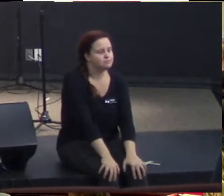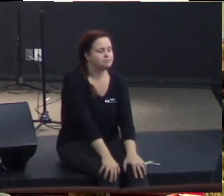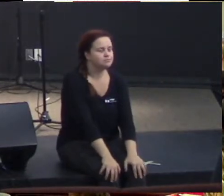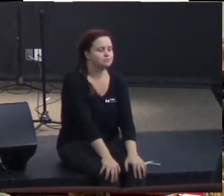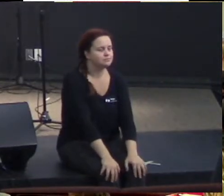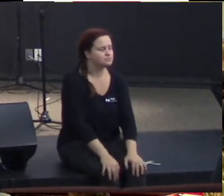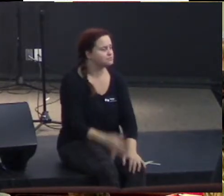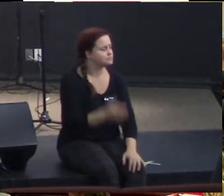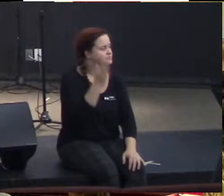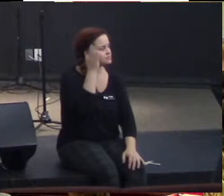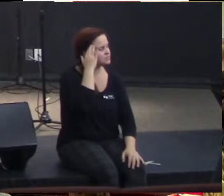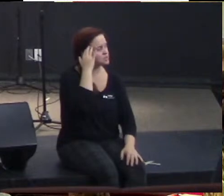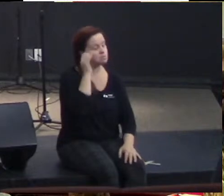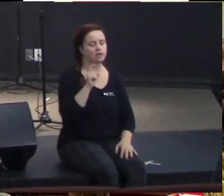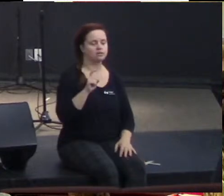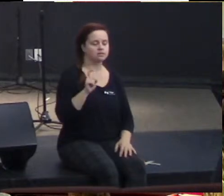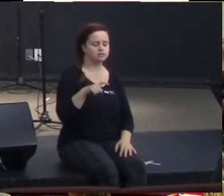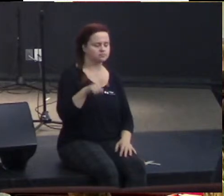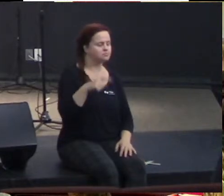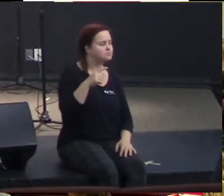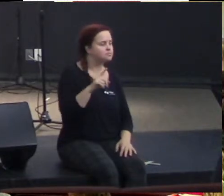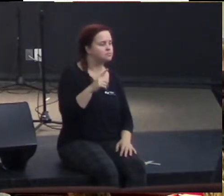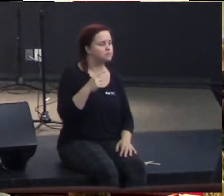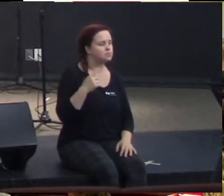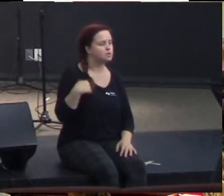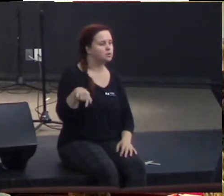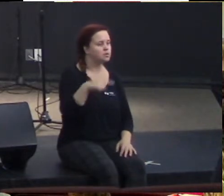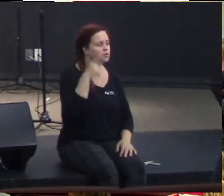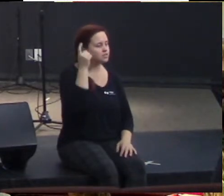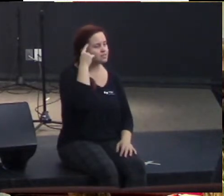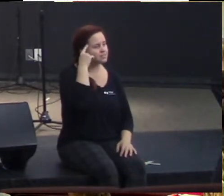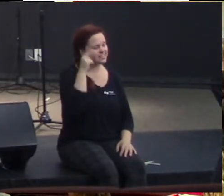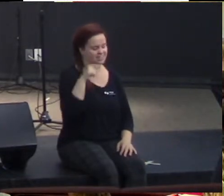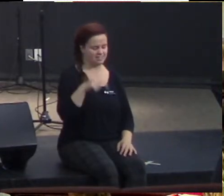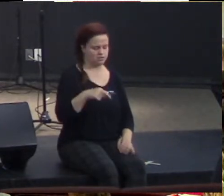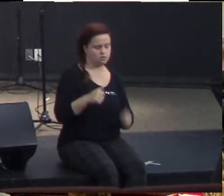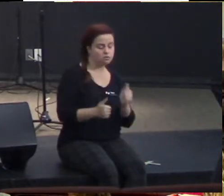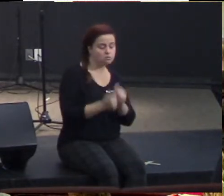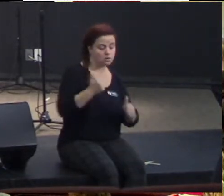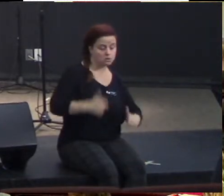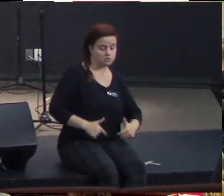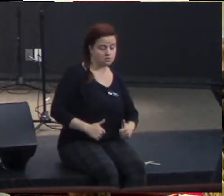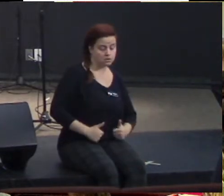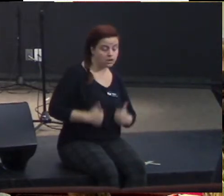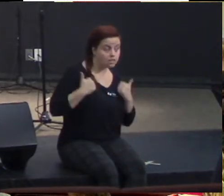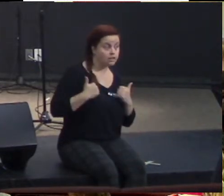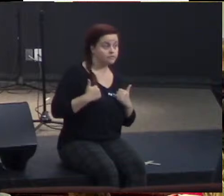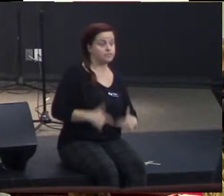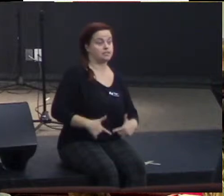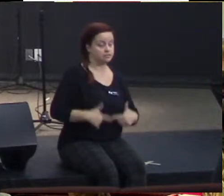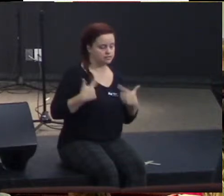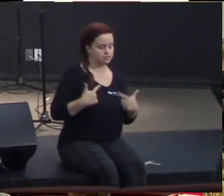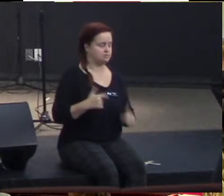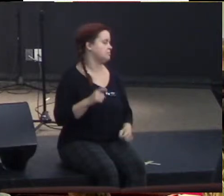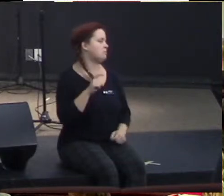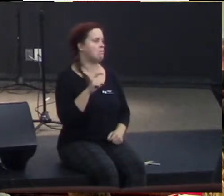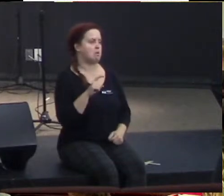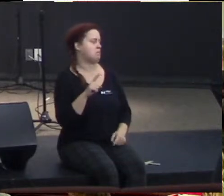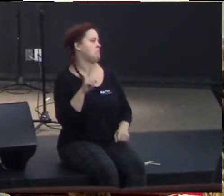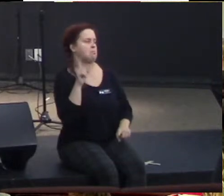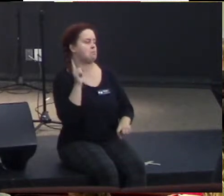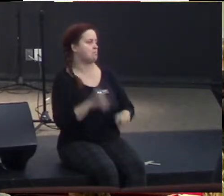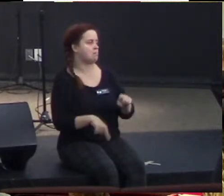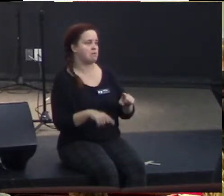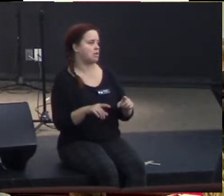You know, by necessity, we think that this is where kind of most of life is lived. Well, I can't be best friends with everyone.